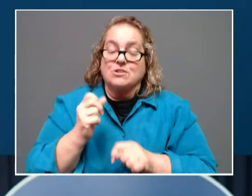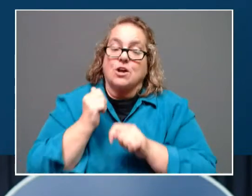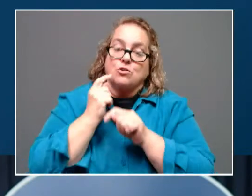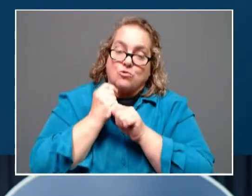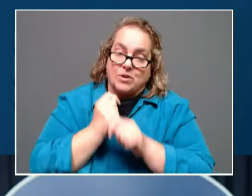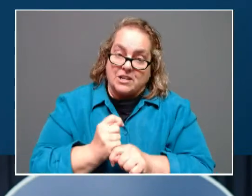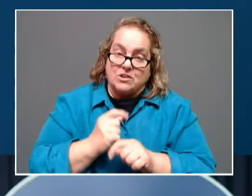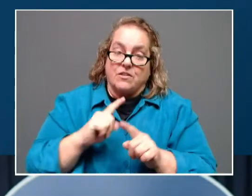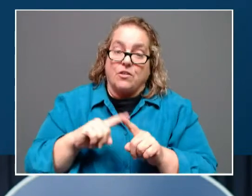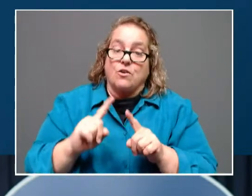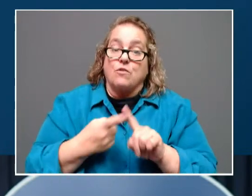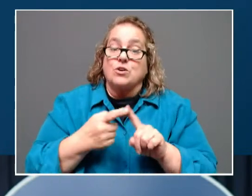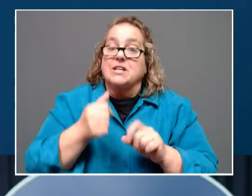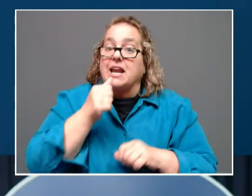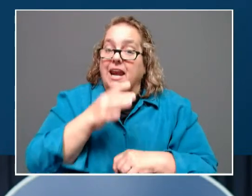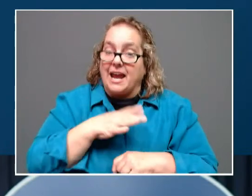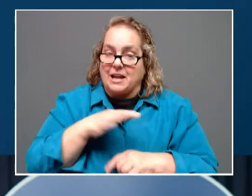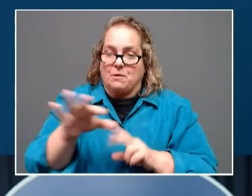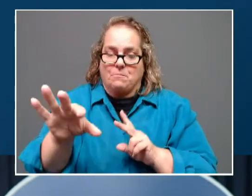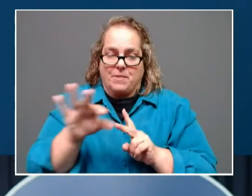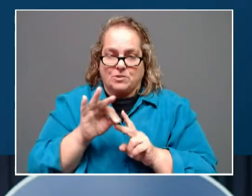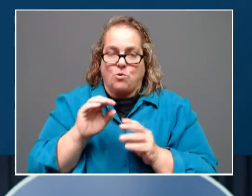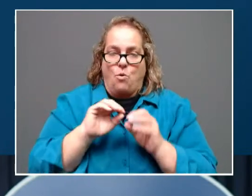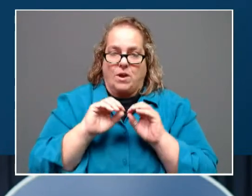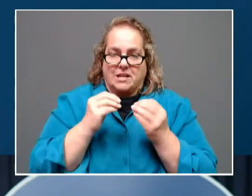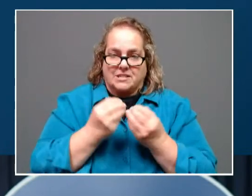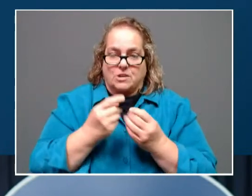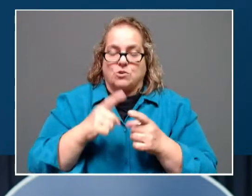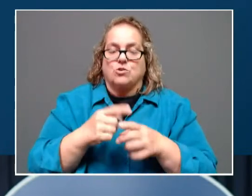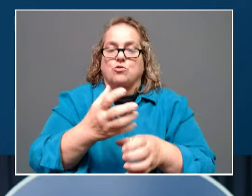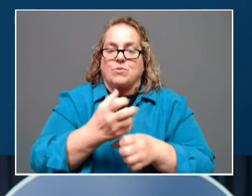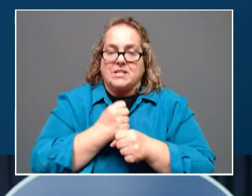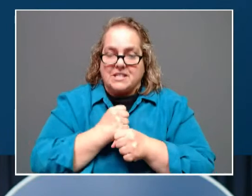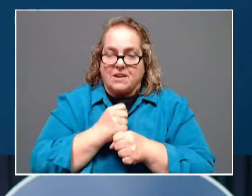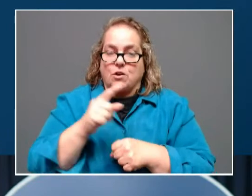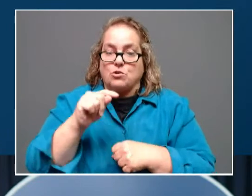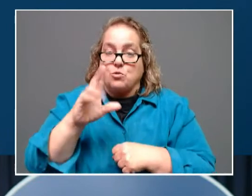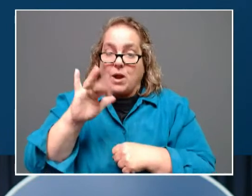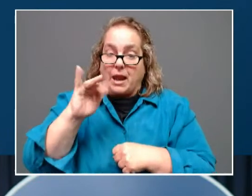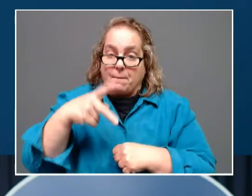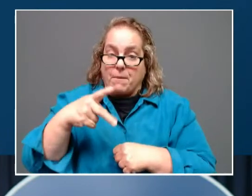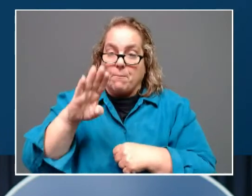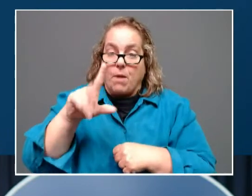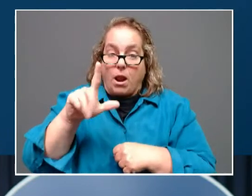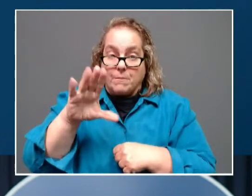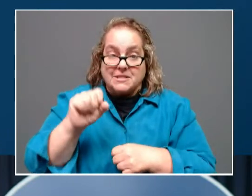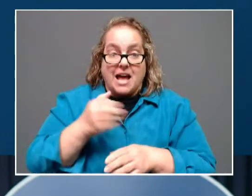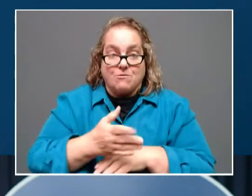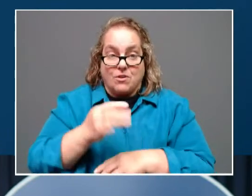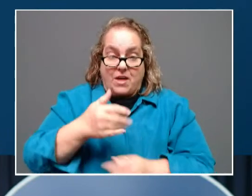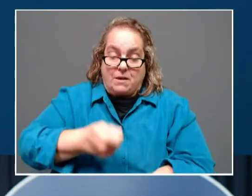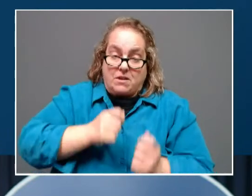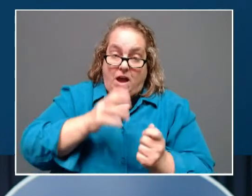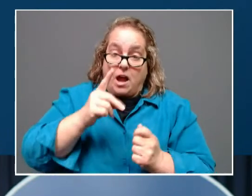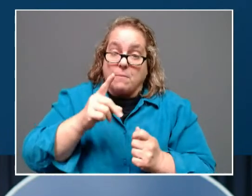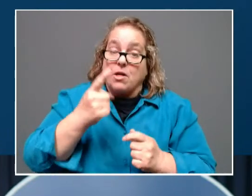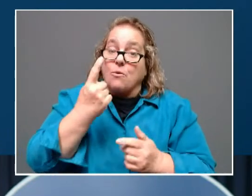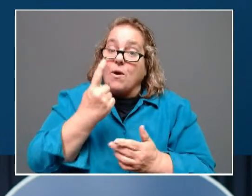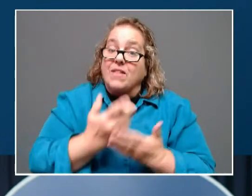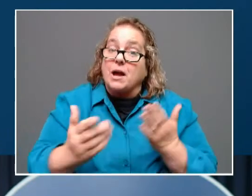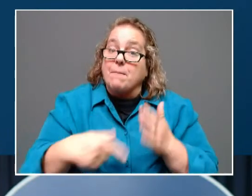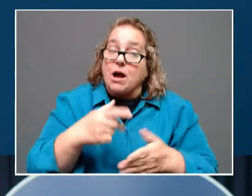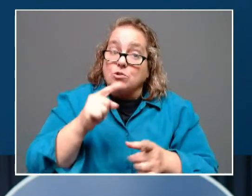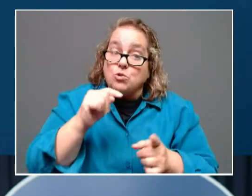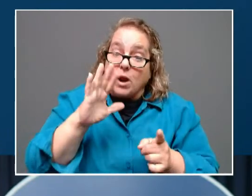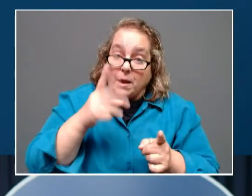the tulip bulbs after they have been dug up. The thing about tulips is, if you treat them with the proper care and attention, they can